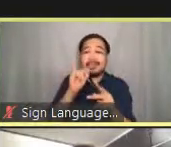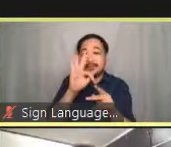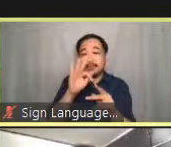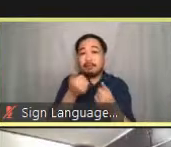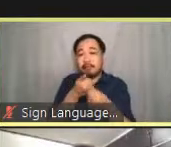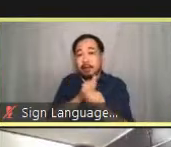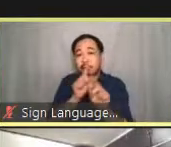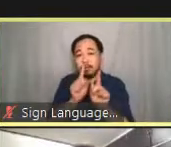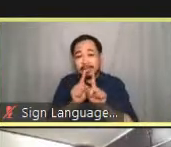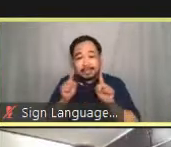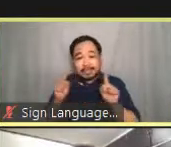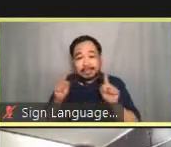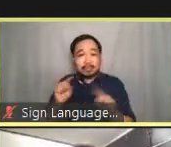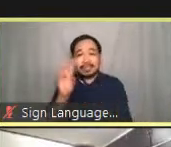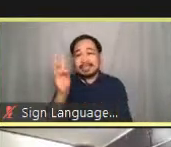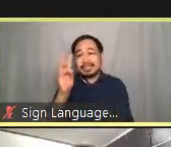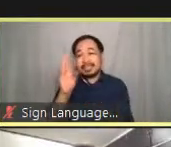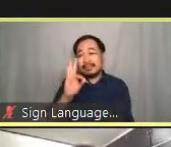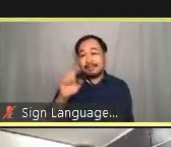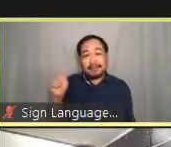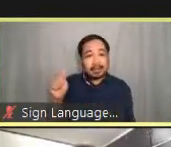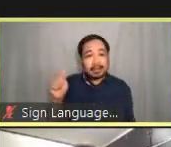distance 6 feet or